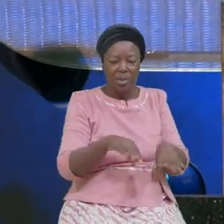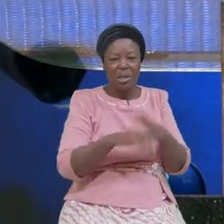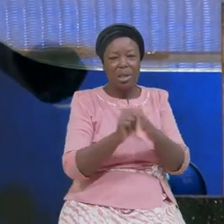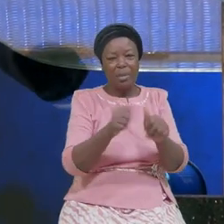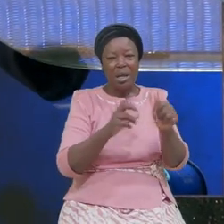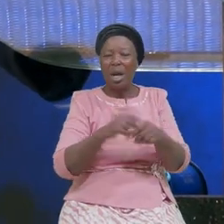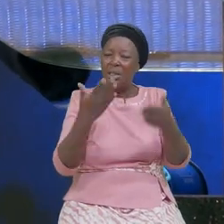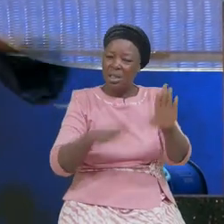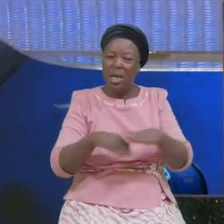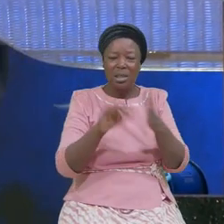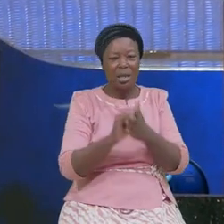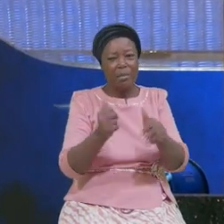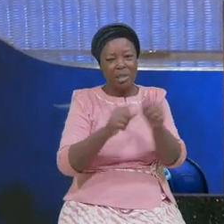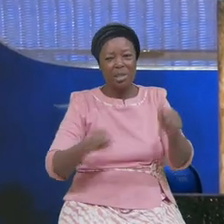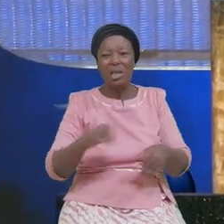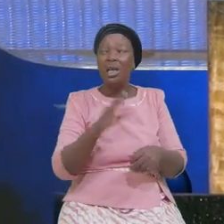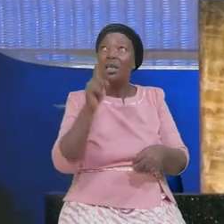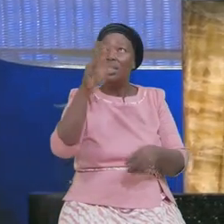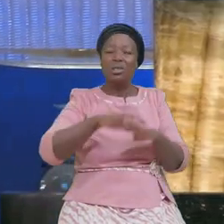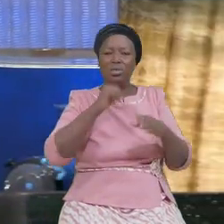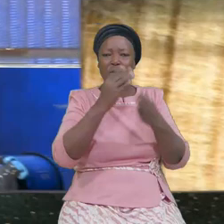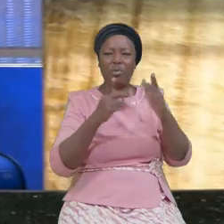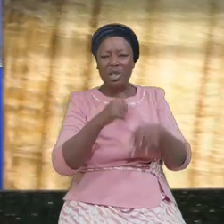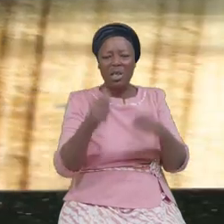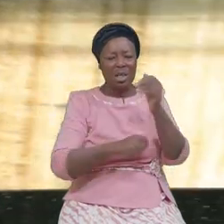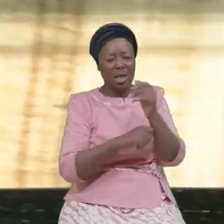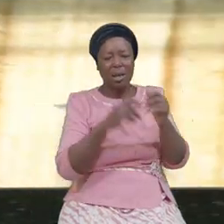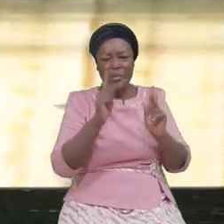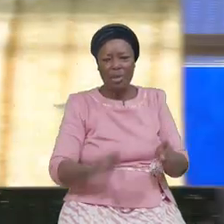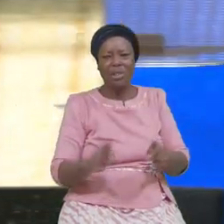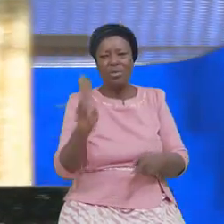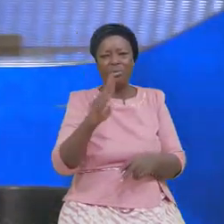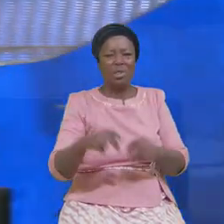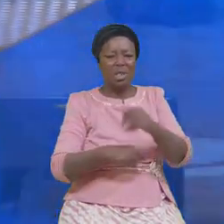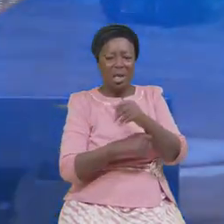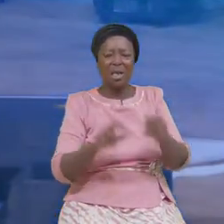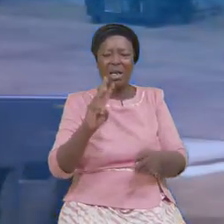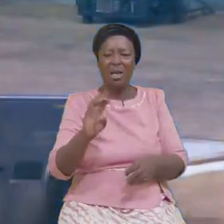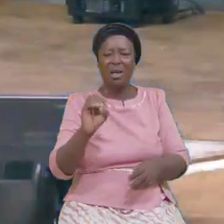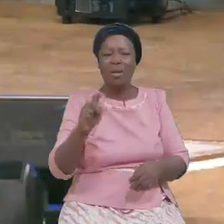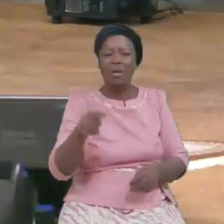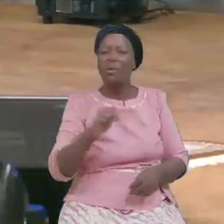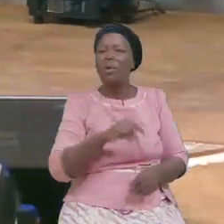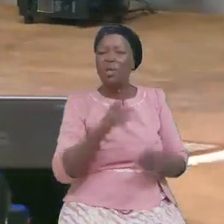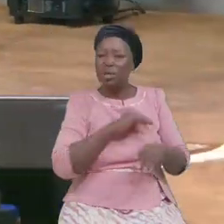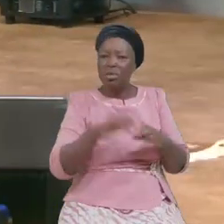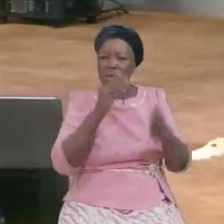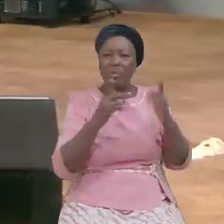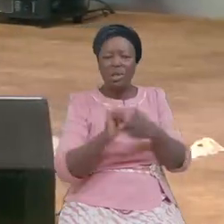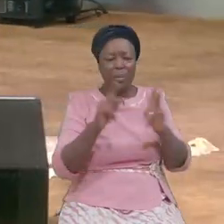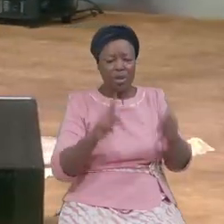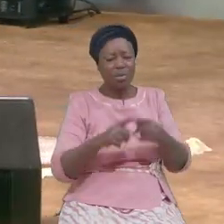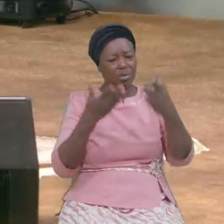perish in backsliding. He does not want any carnal person using carnal weapons. He does not want that fellow to